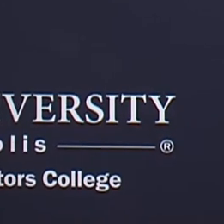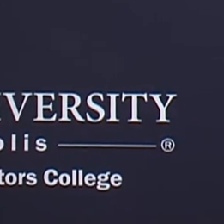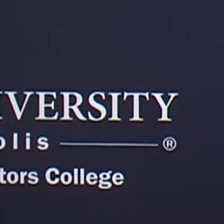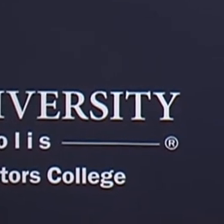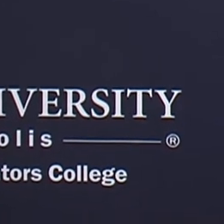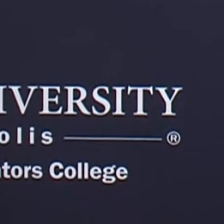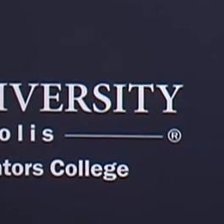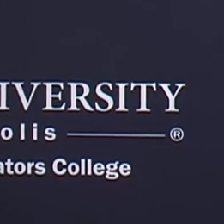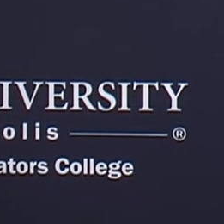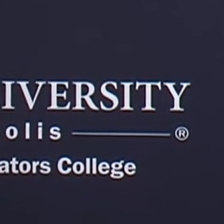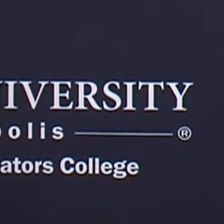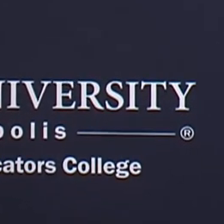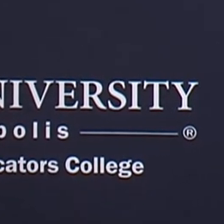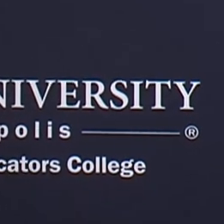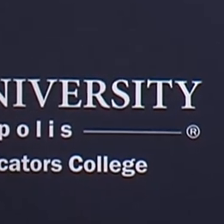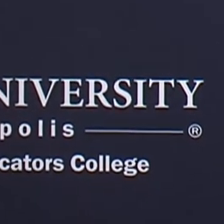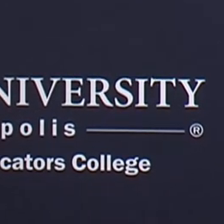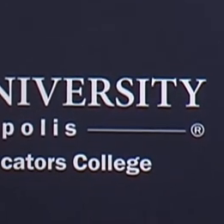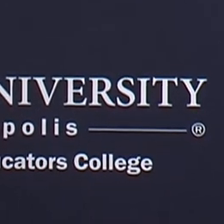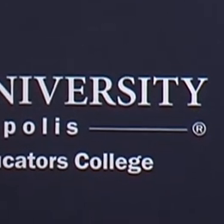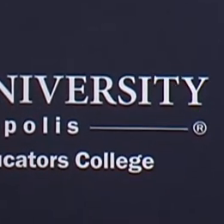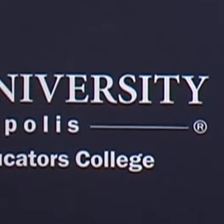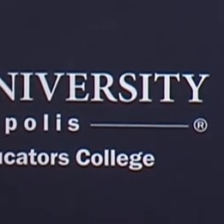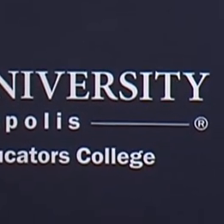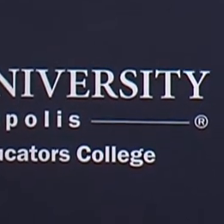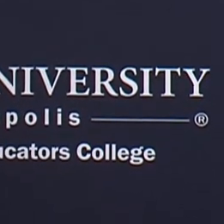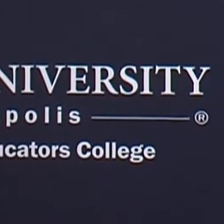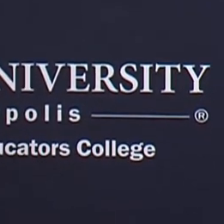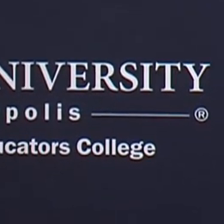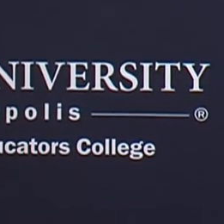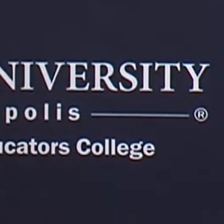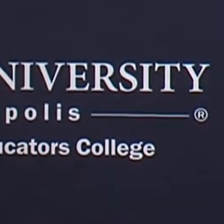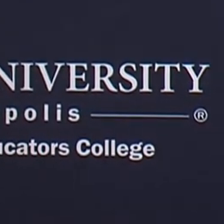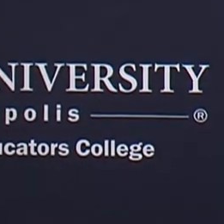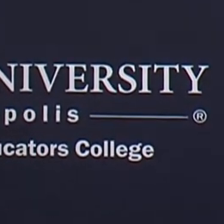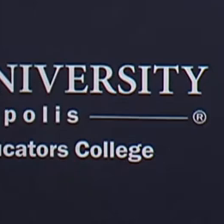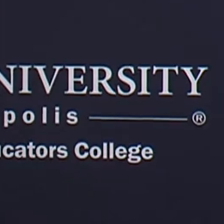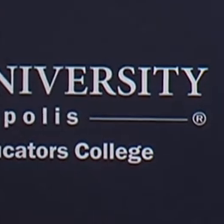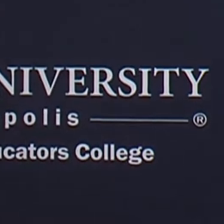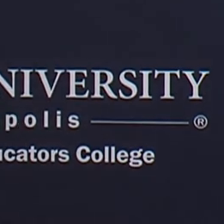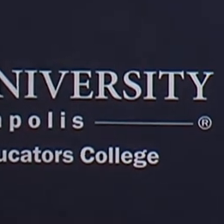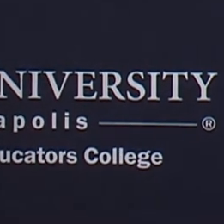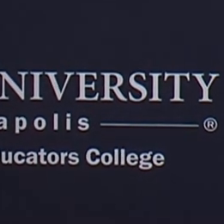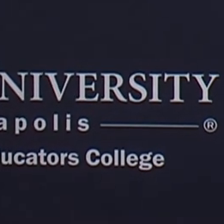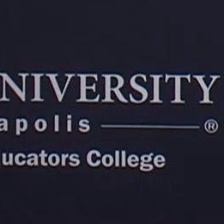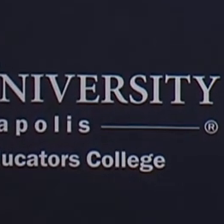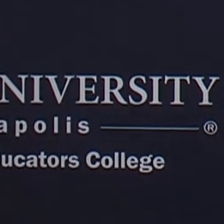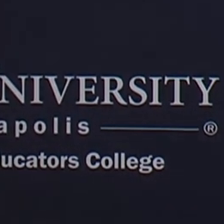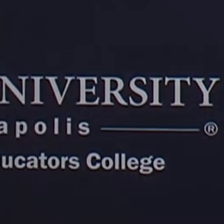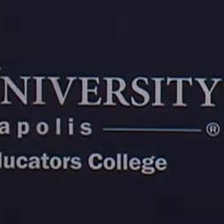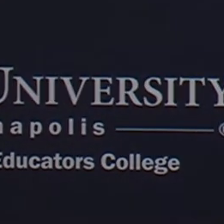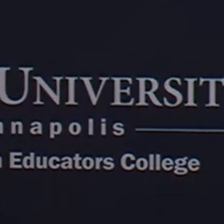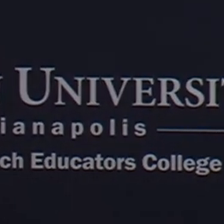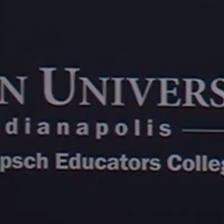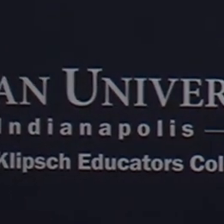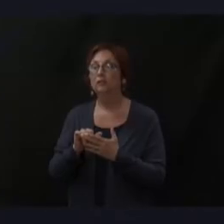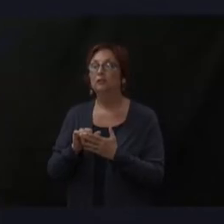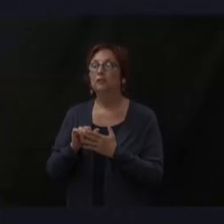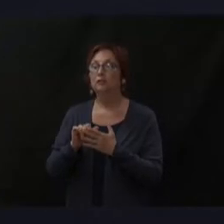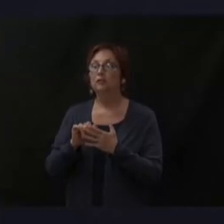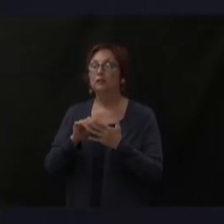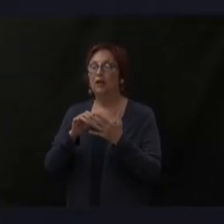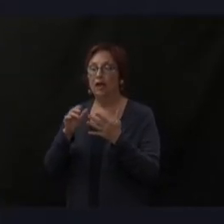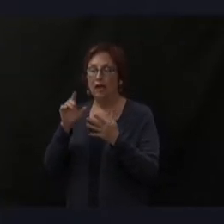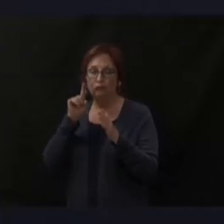some questions about word walls or sound walls. I went online and found